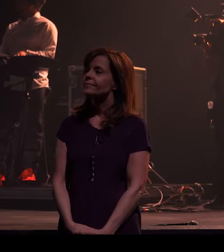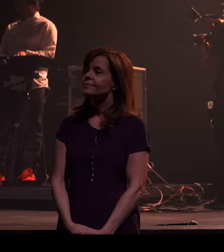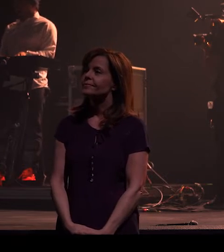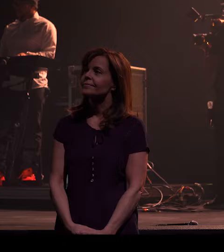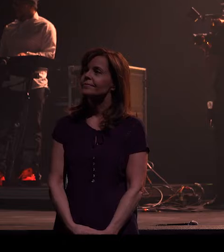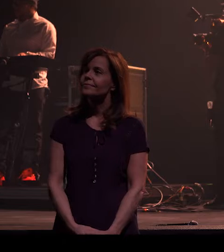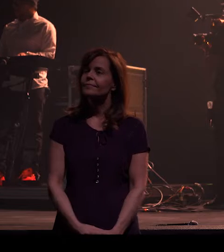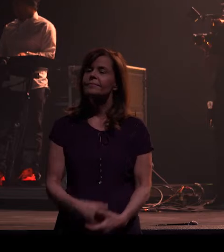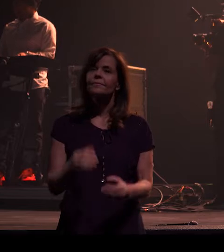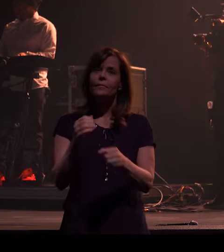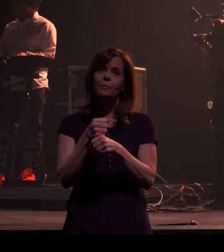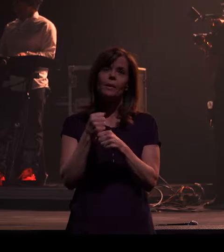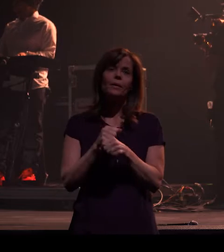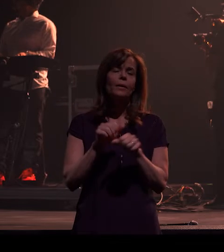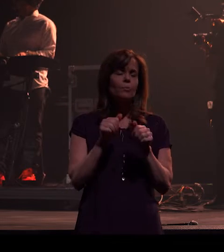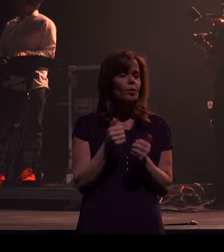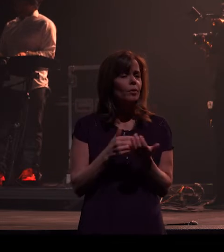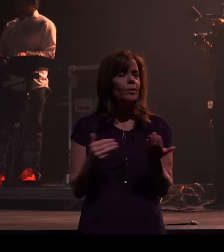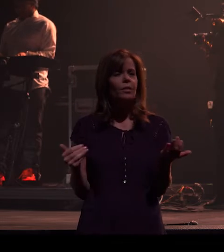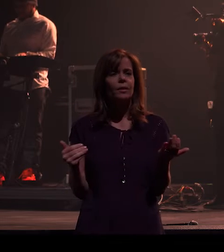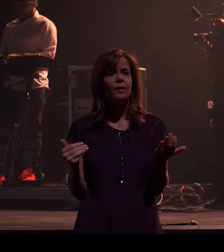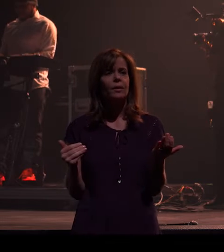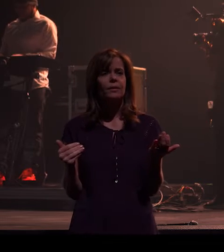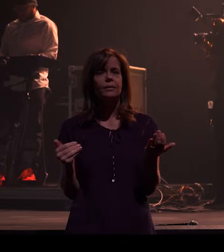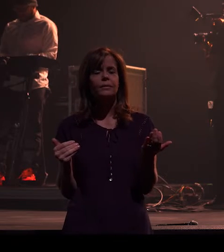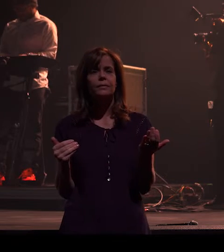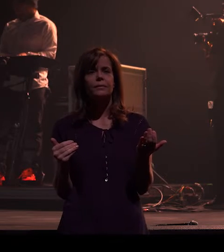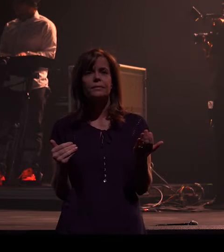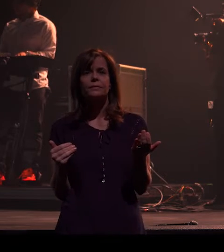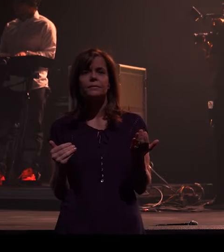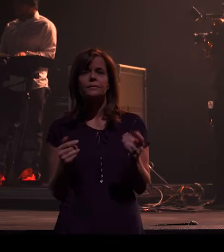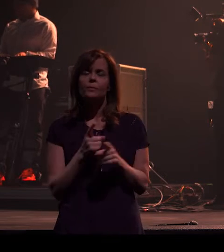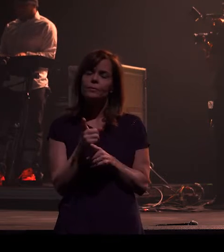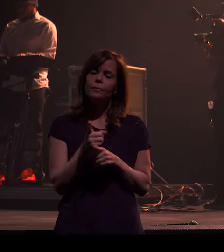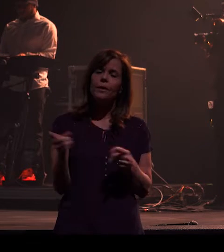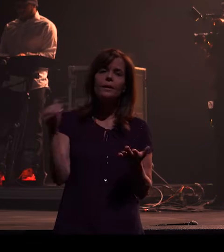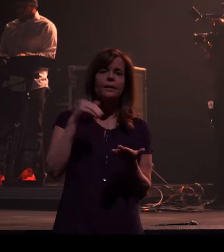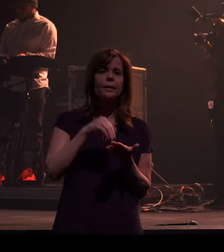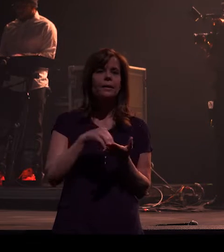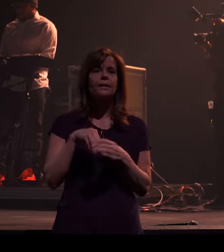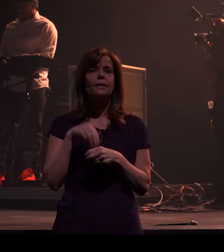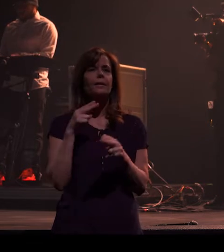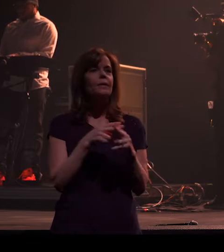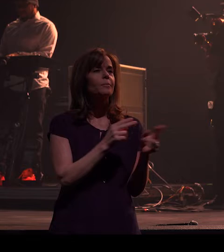Making broken things whole again in the name of Jesus.